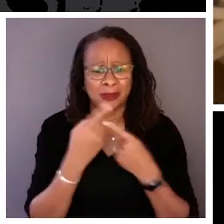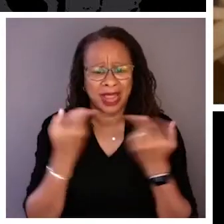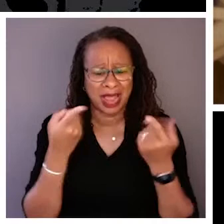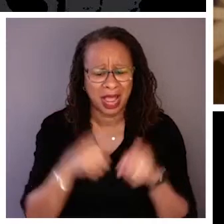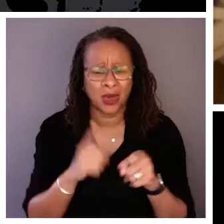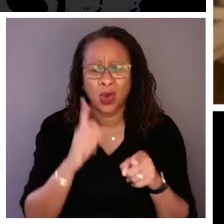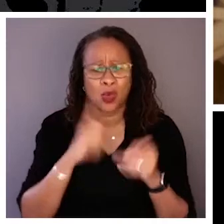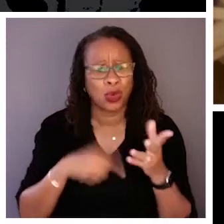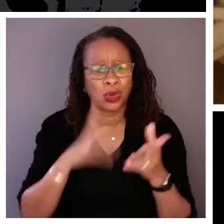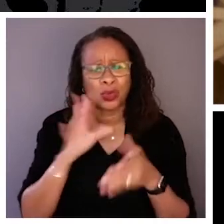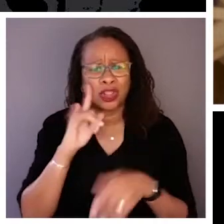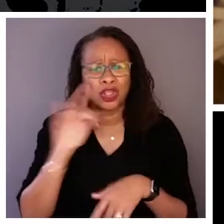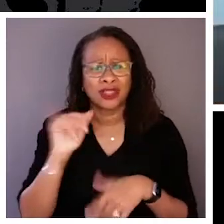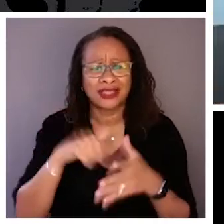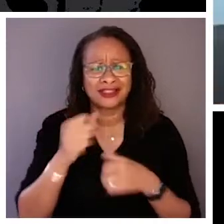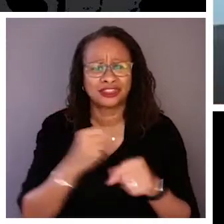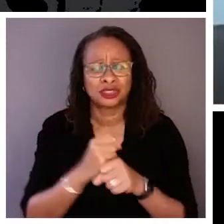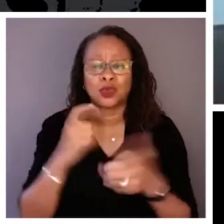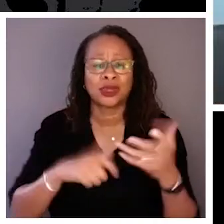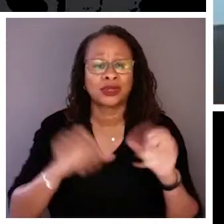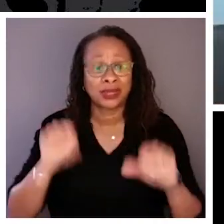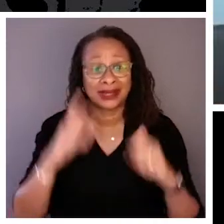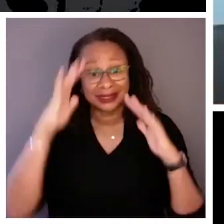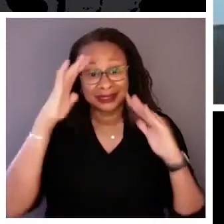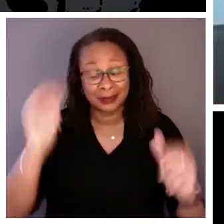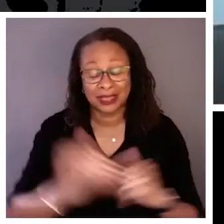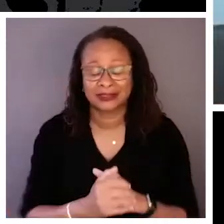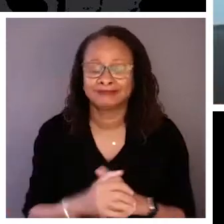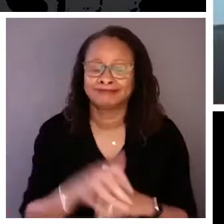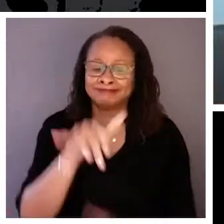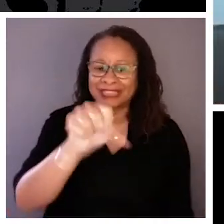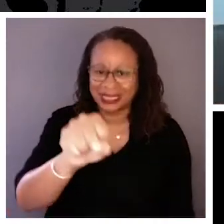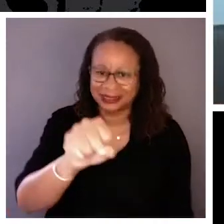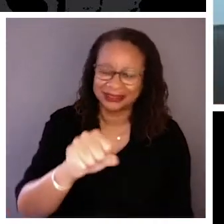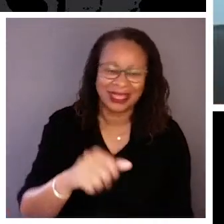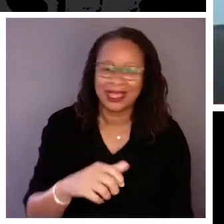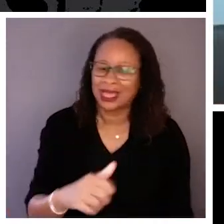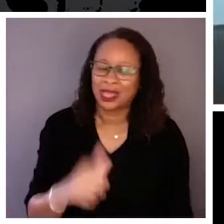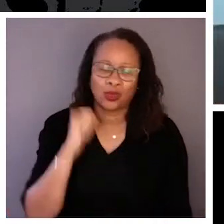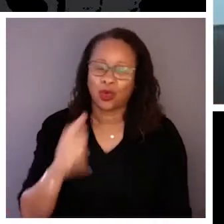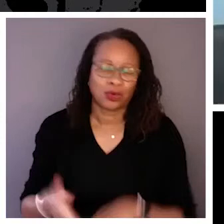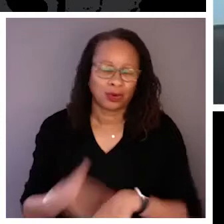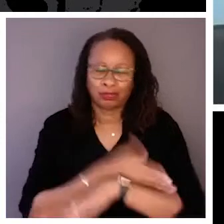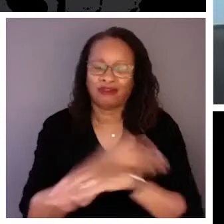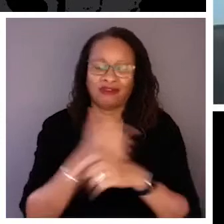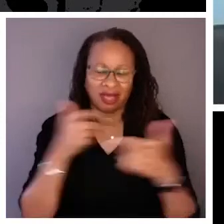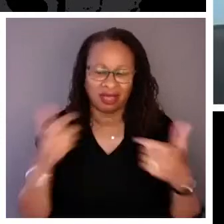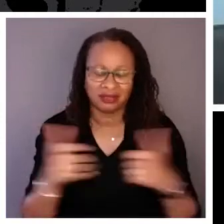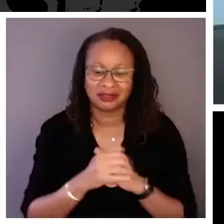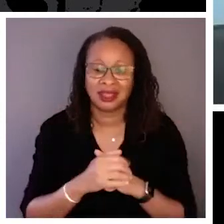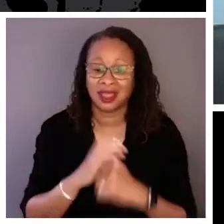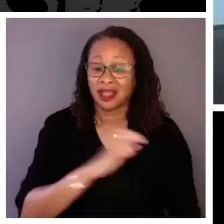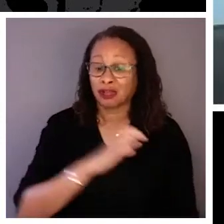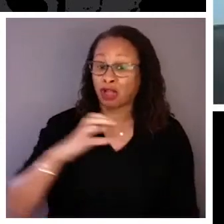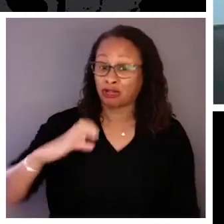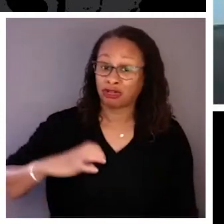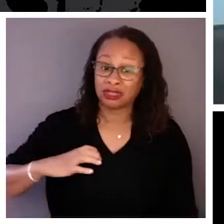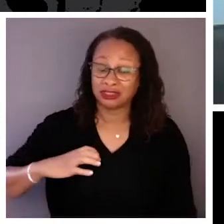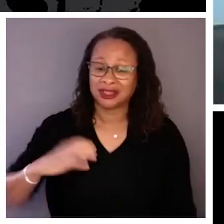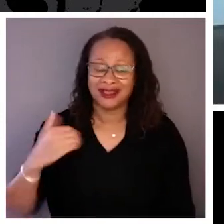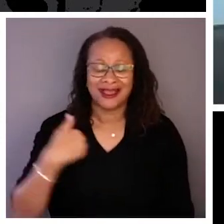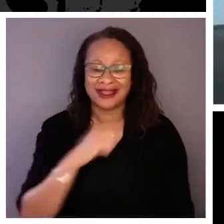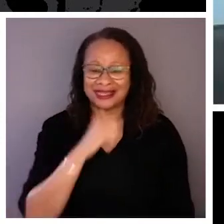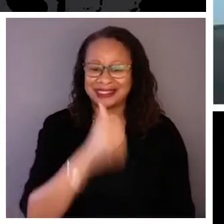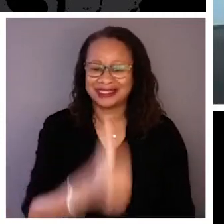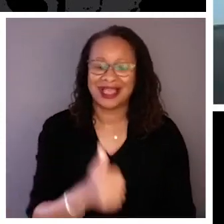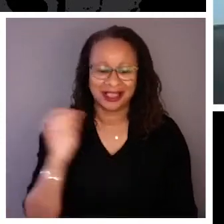what we can expect? Yes, and unfortunately, it's not going to get much better. Congress has not